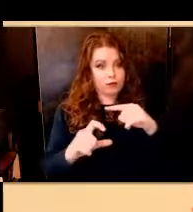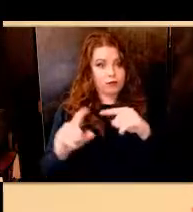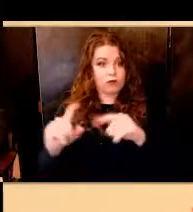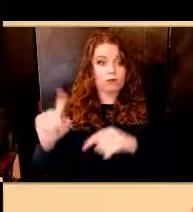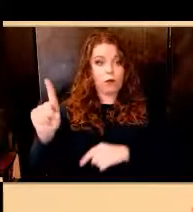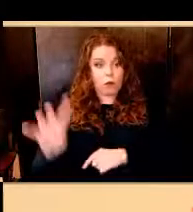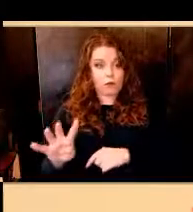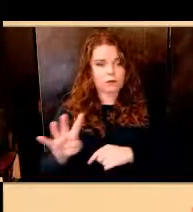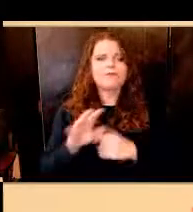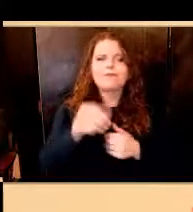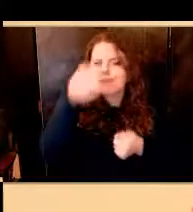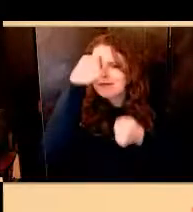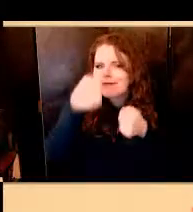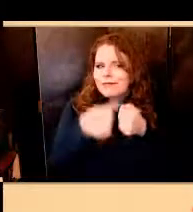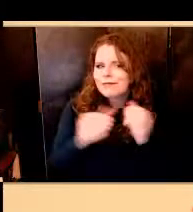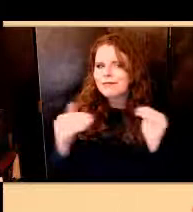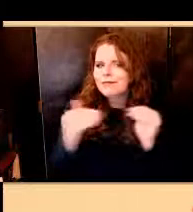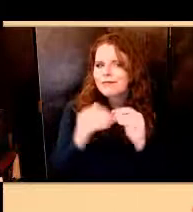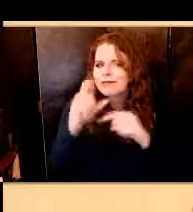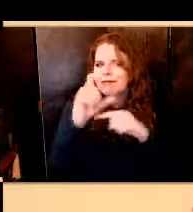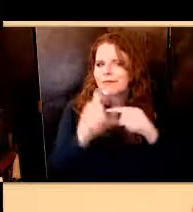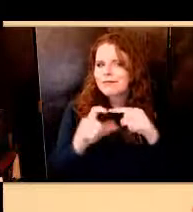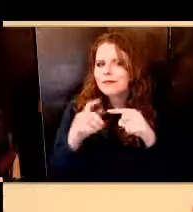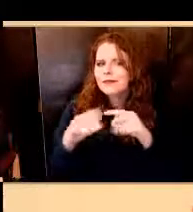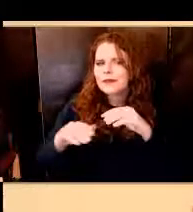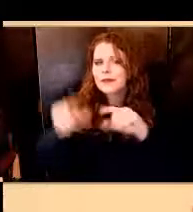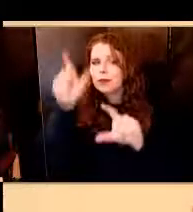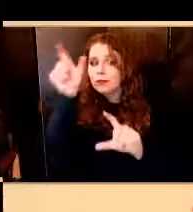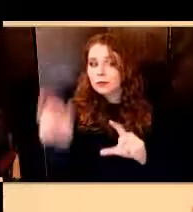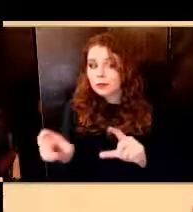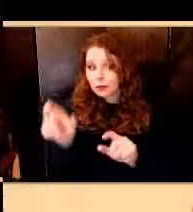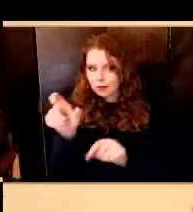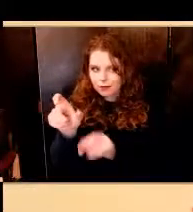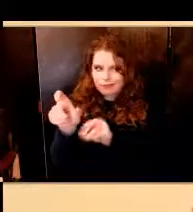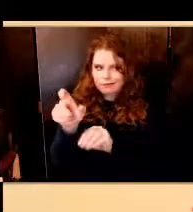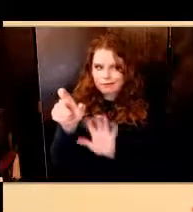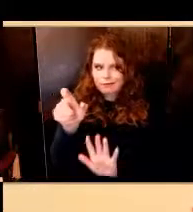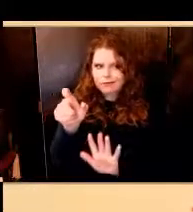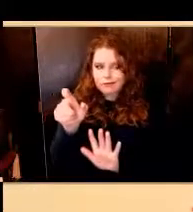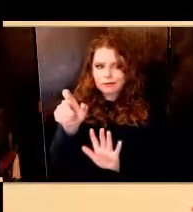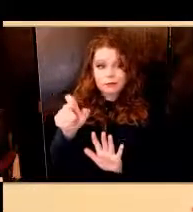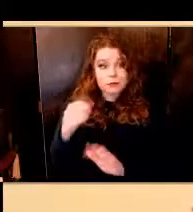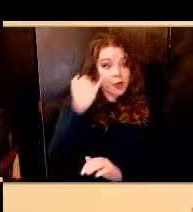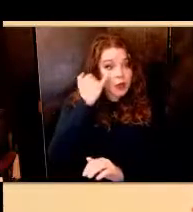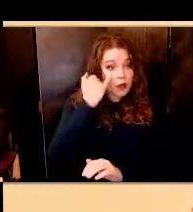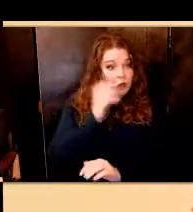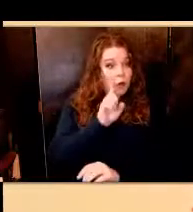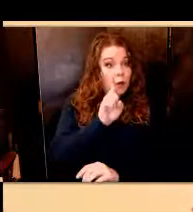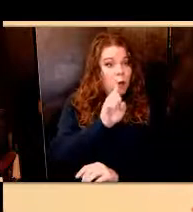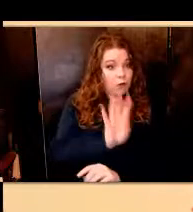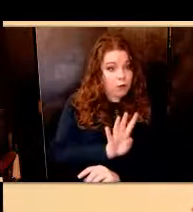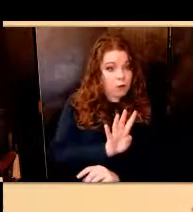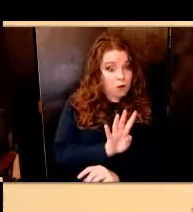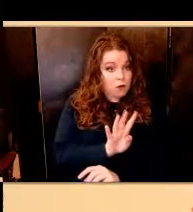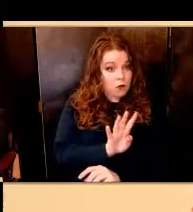So if we know anything about equivalent fractions, let's just write them down here at the bottom. We know that if I have 1/4, if